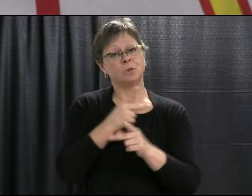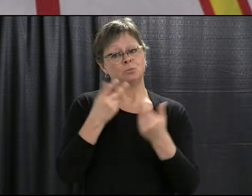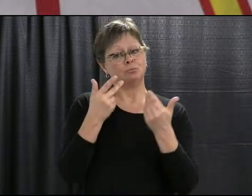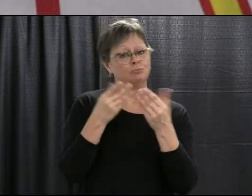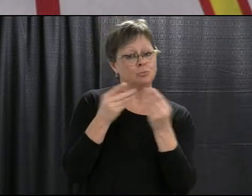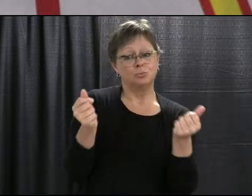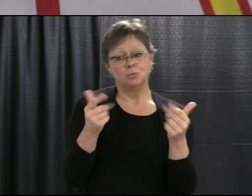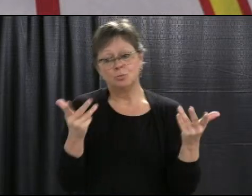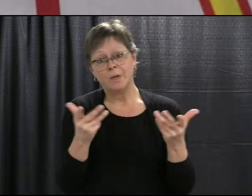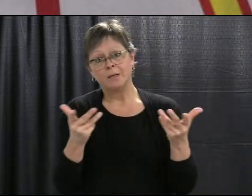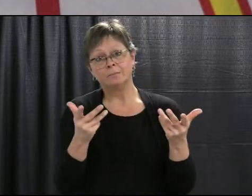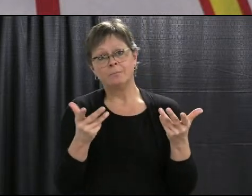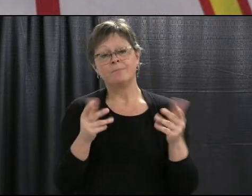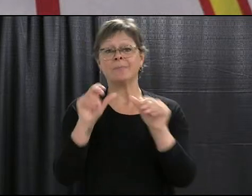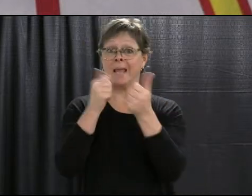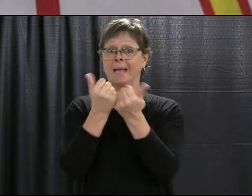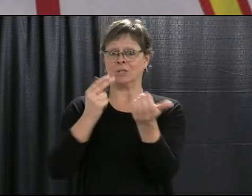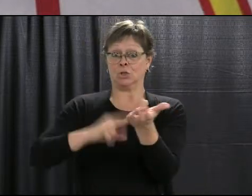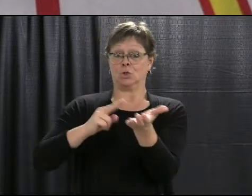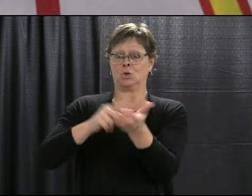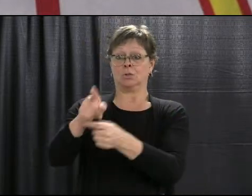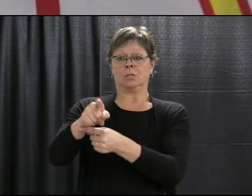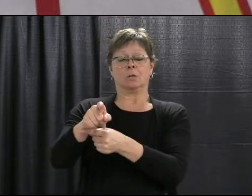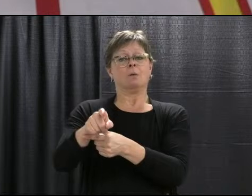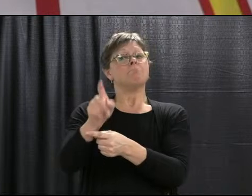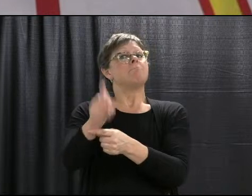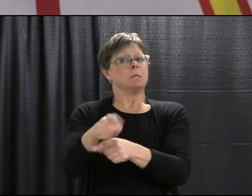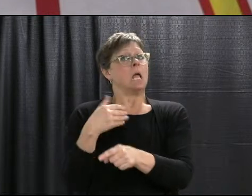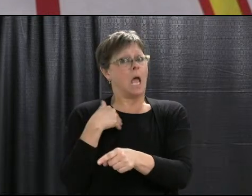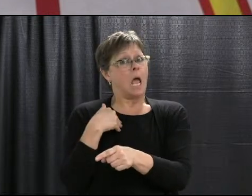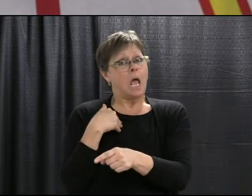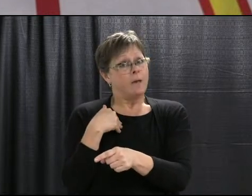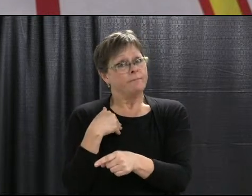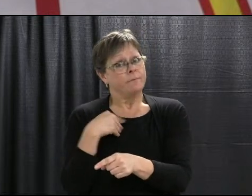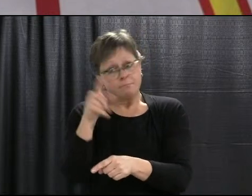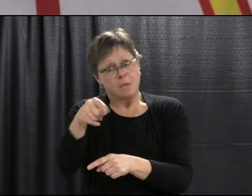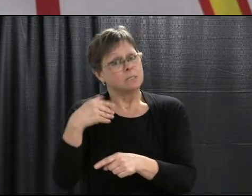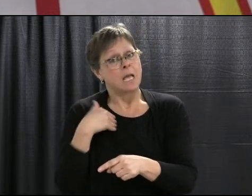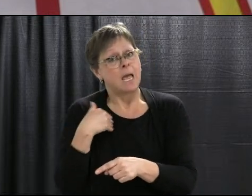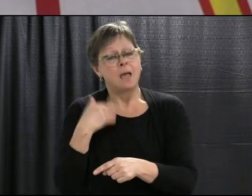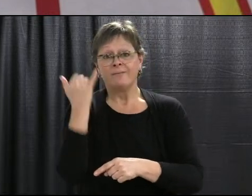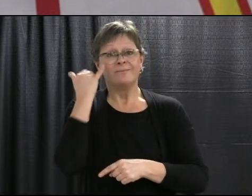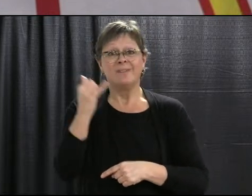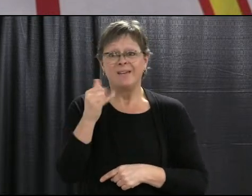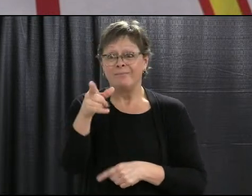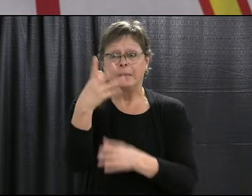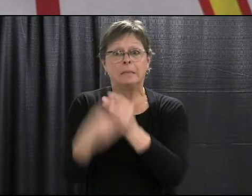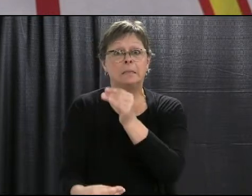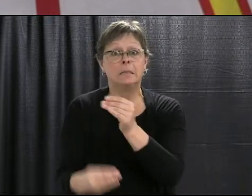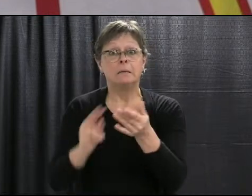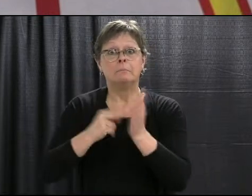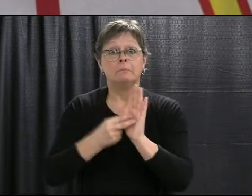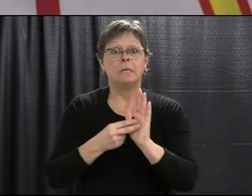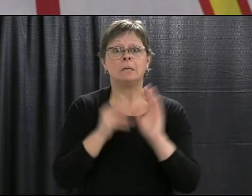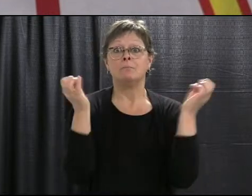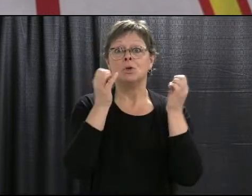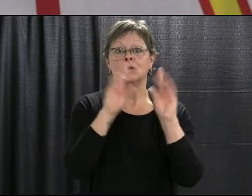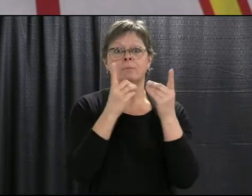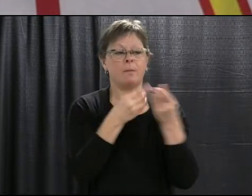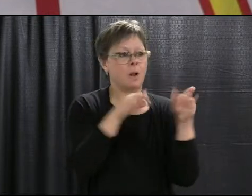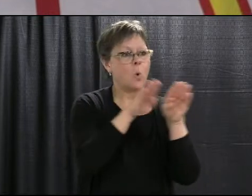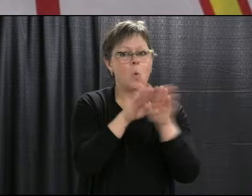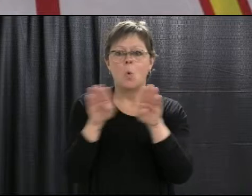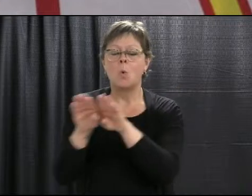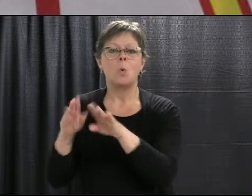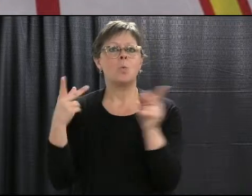need for agency nursing is undisputable. Without it, we would have had more closures of emergency departments,